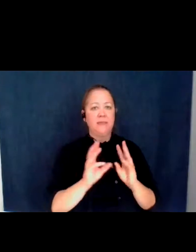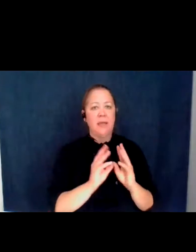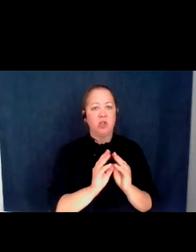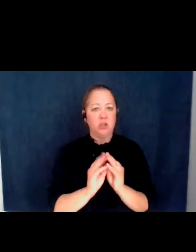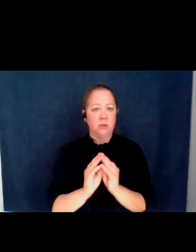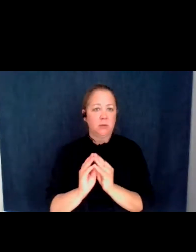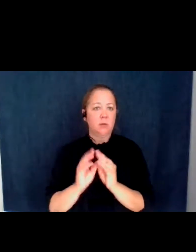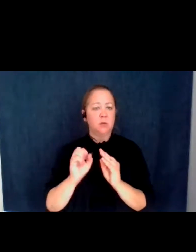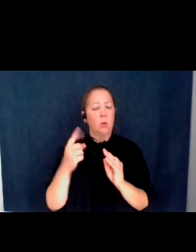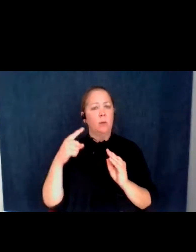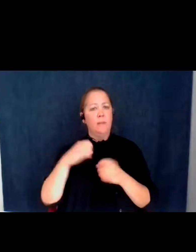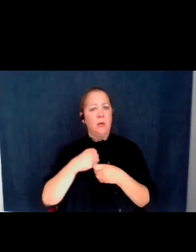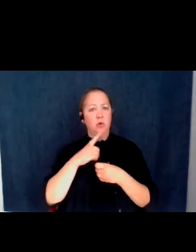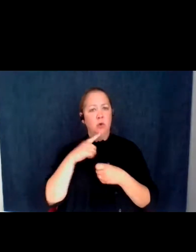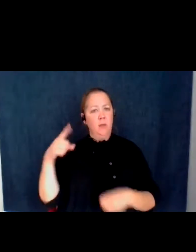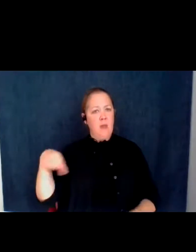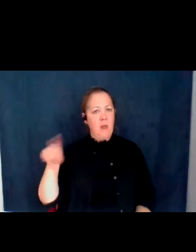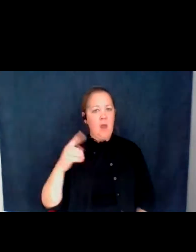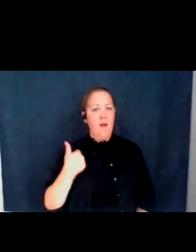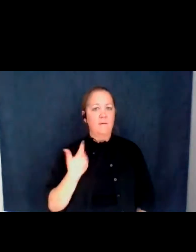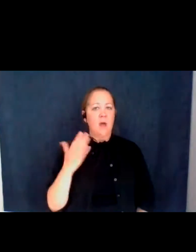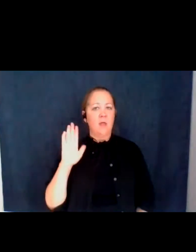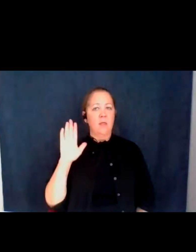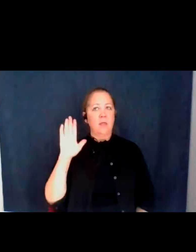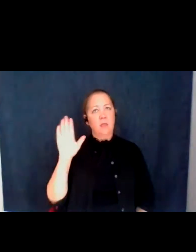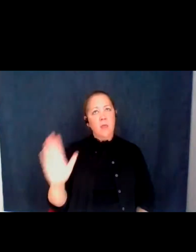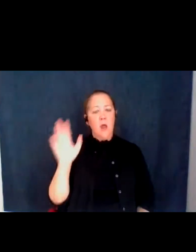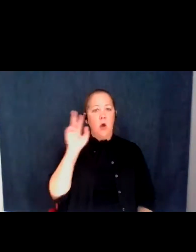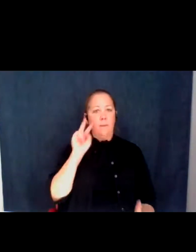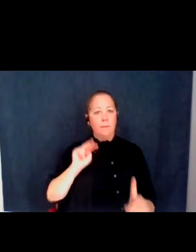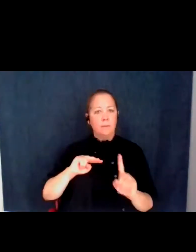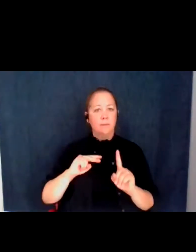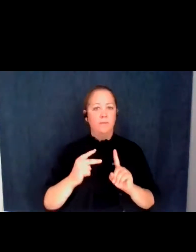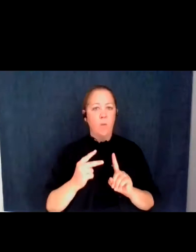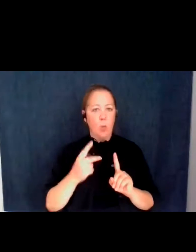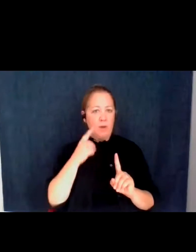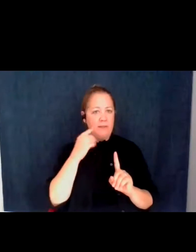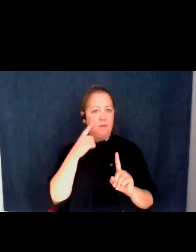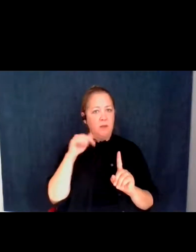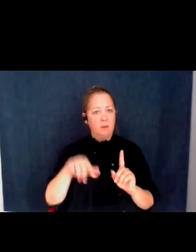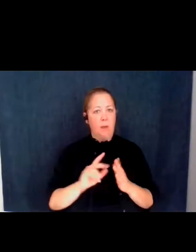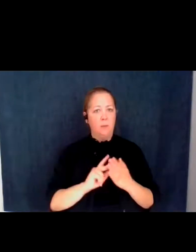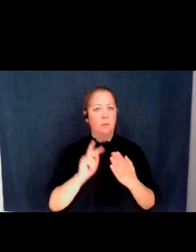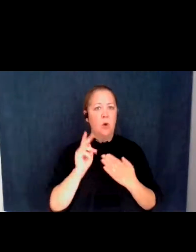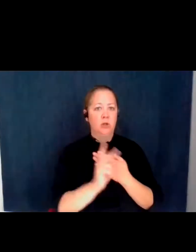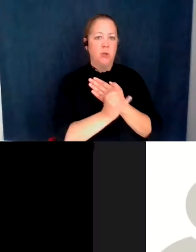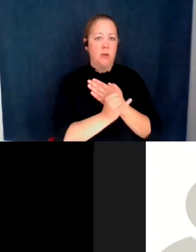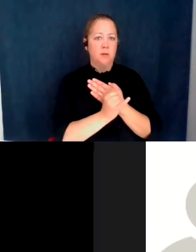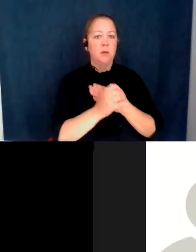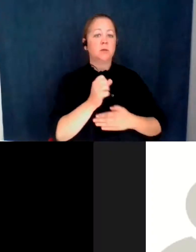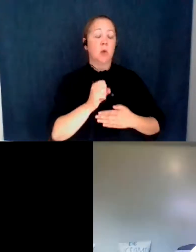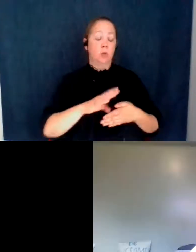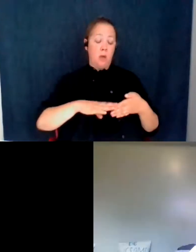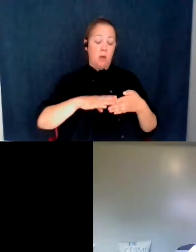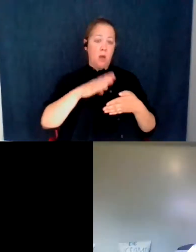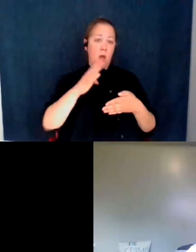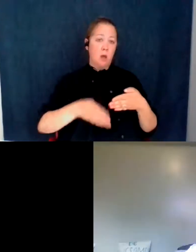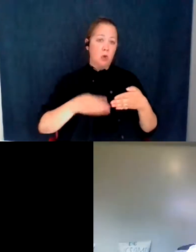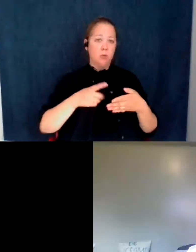had that voice in our projects as well. So kind of in conclusion, we worked to employ